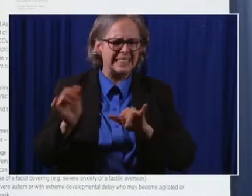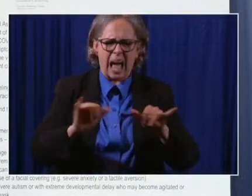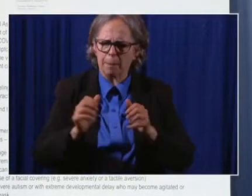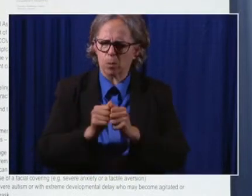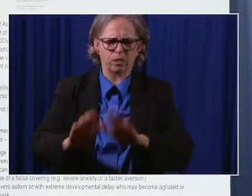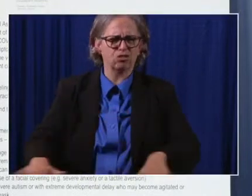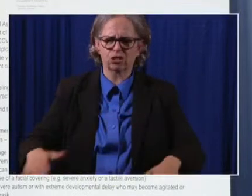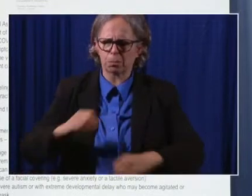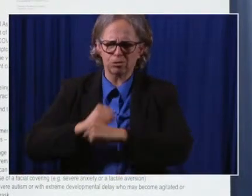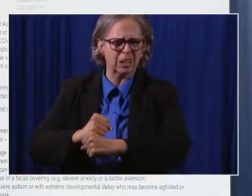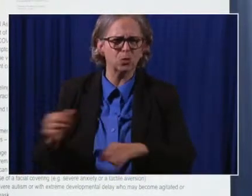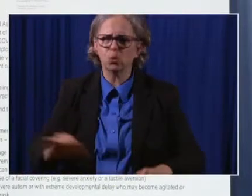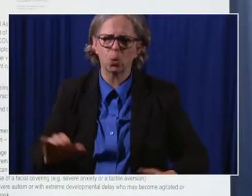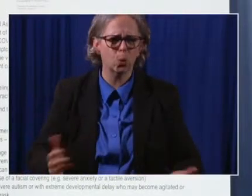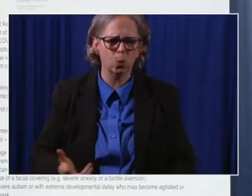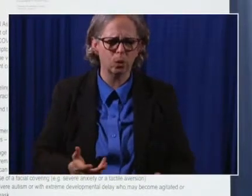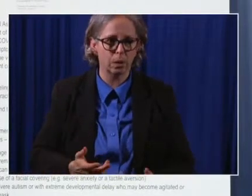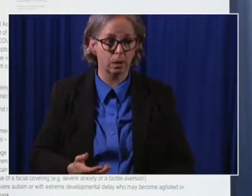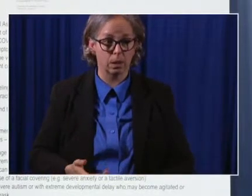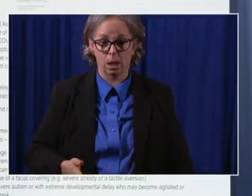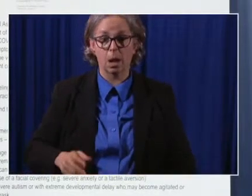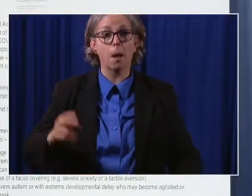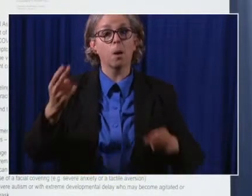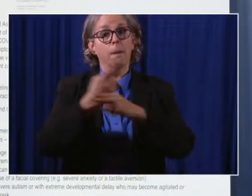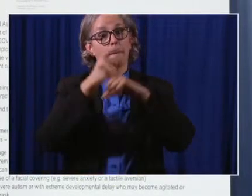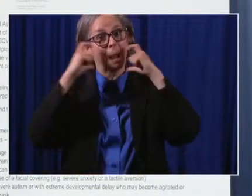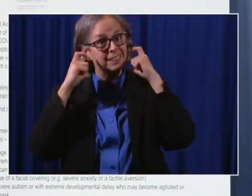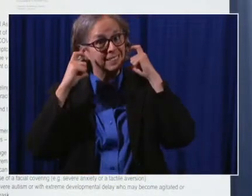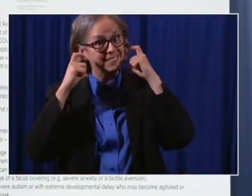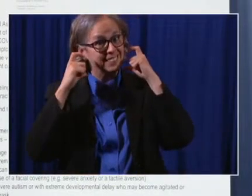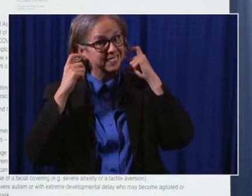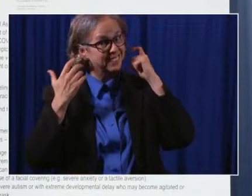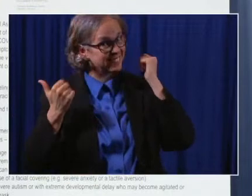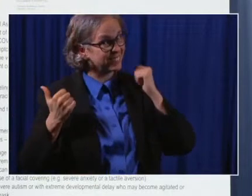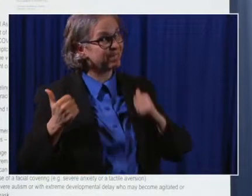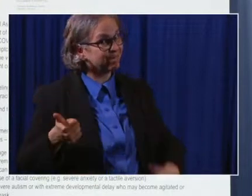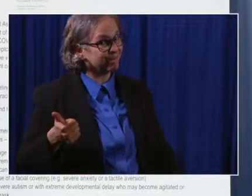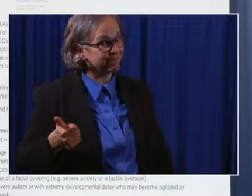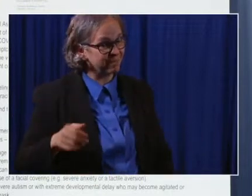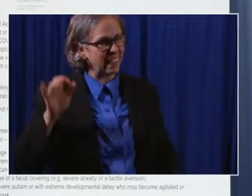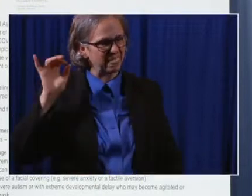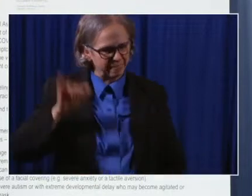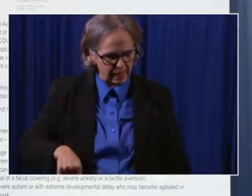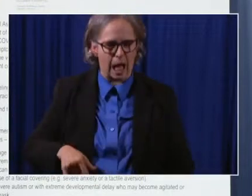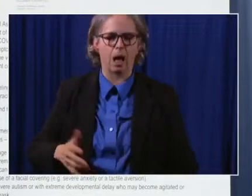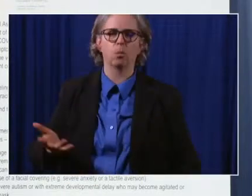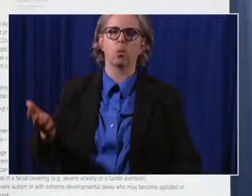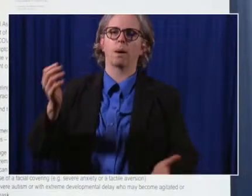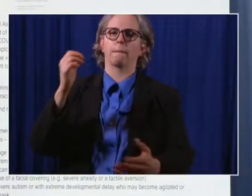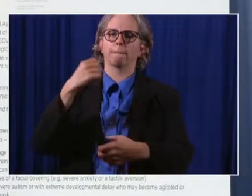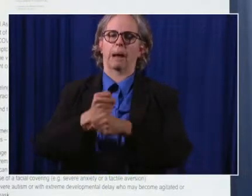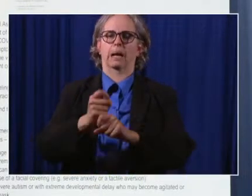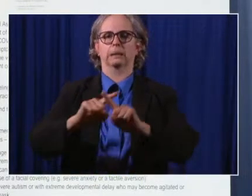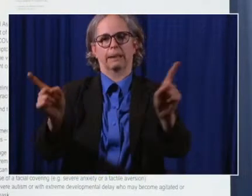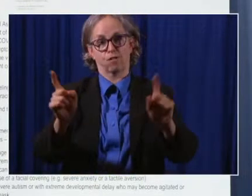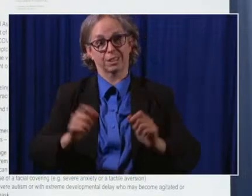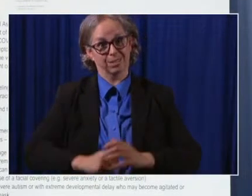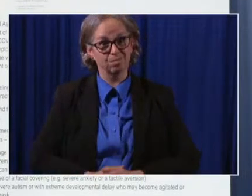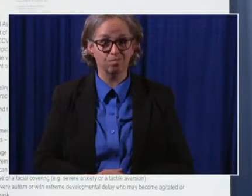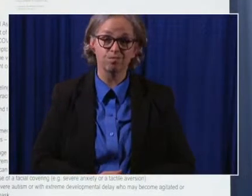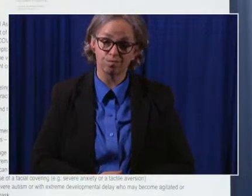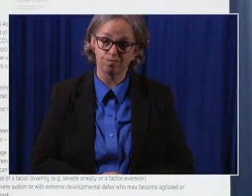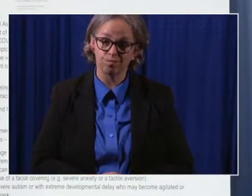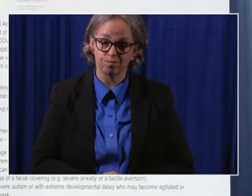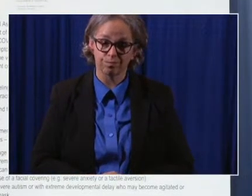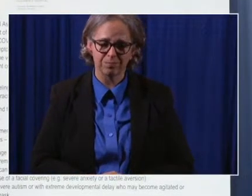So mask up, everybody mask on, is going to make a big difference.